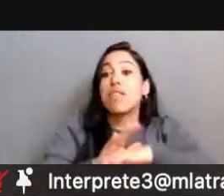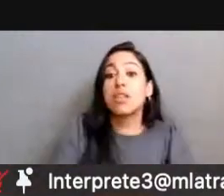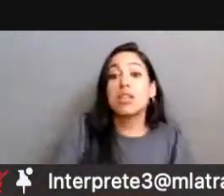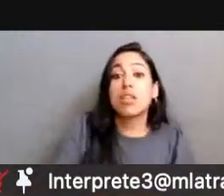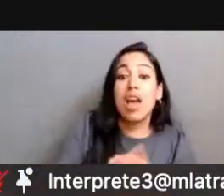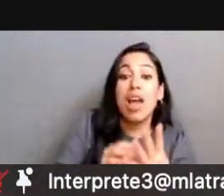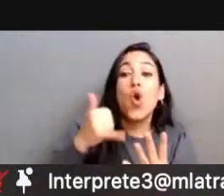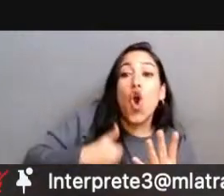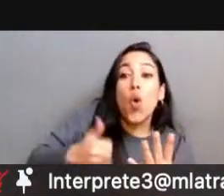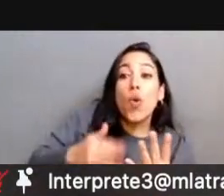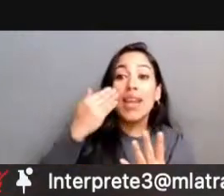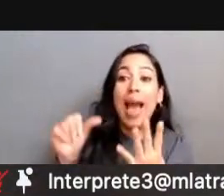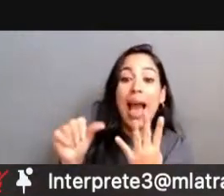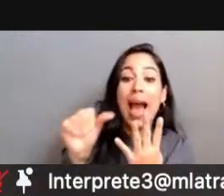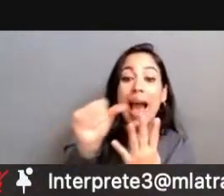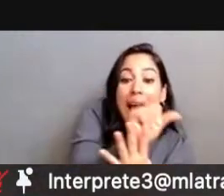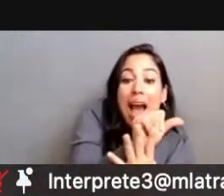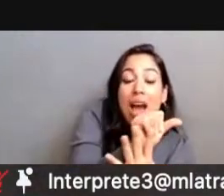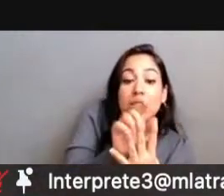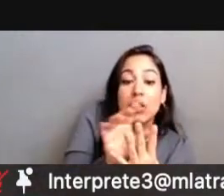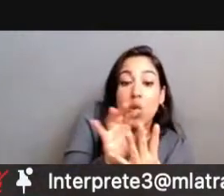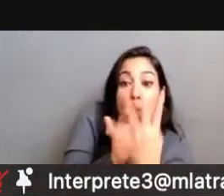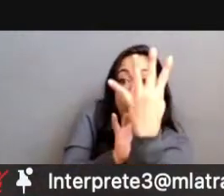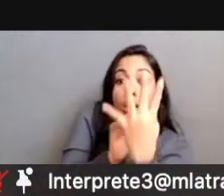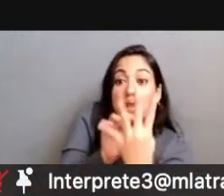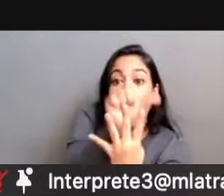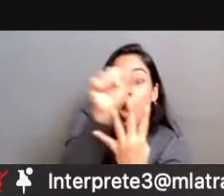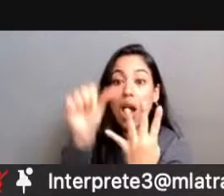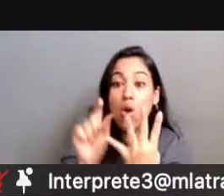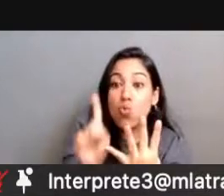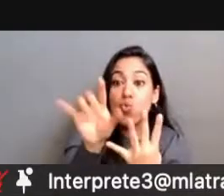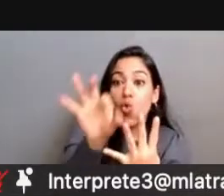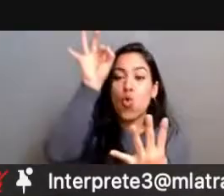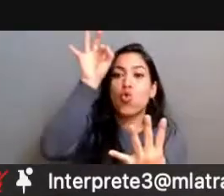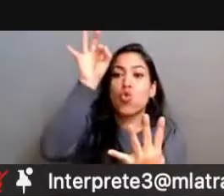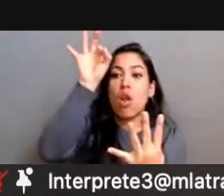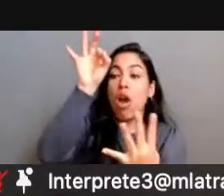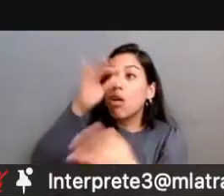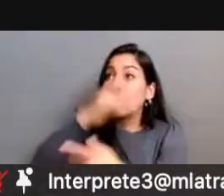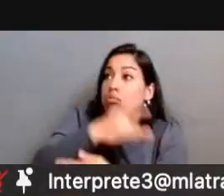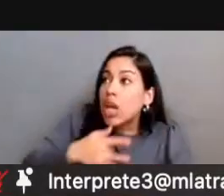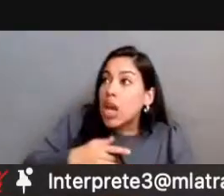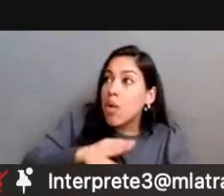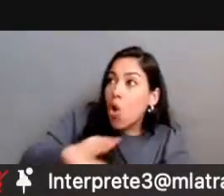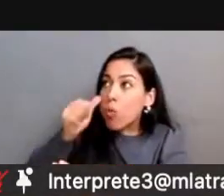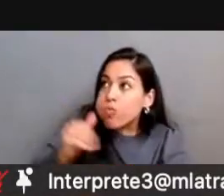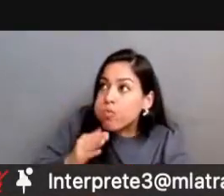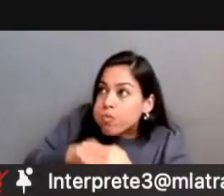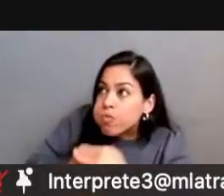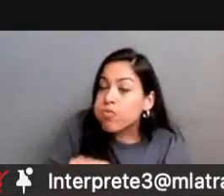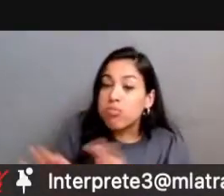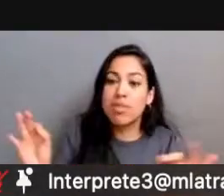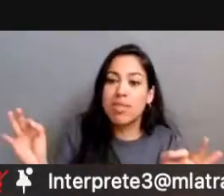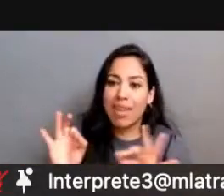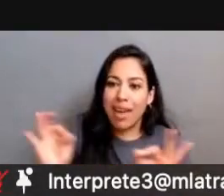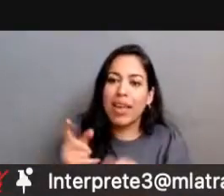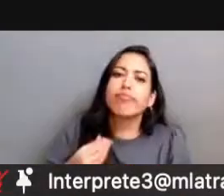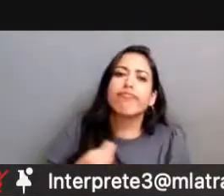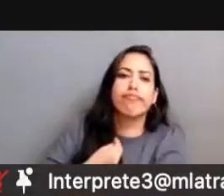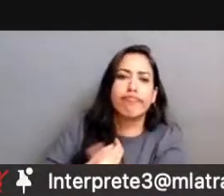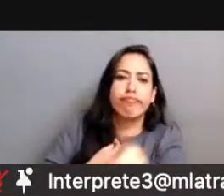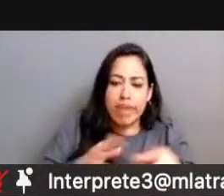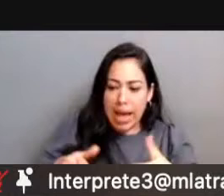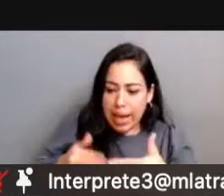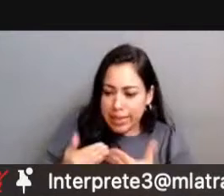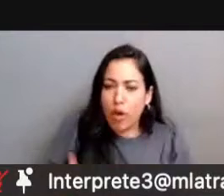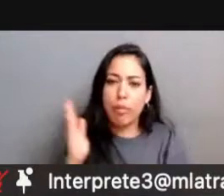1 out of 4 adolescents didn't have access to family planning services. This we are living